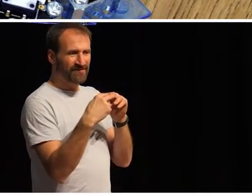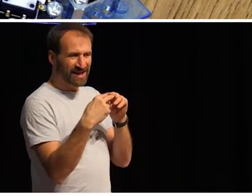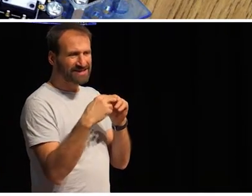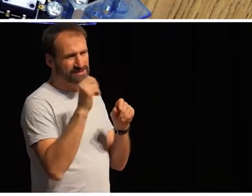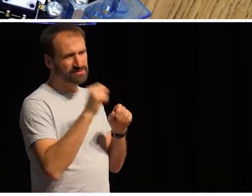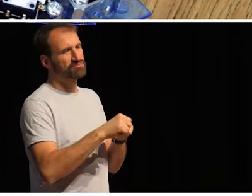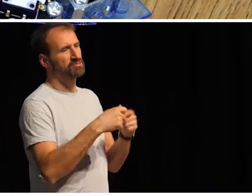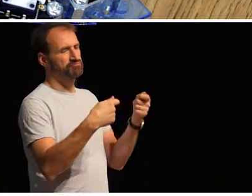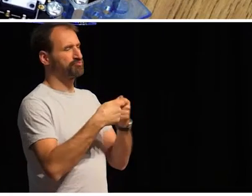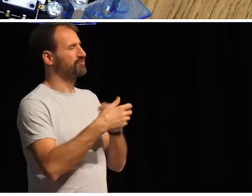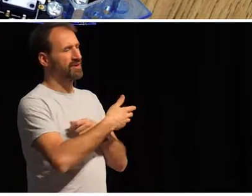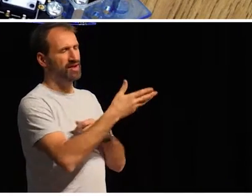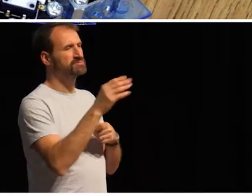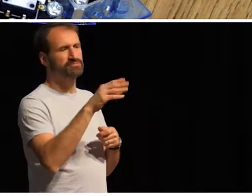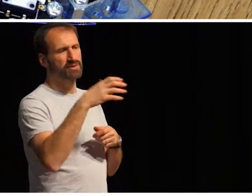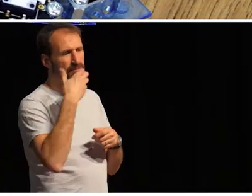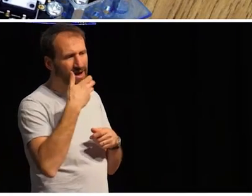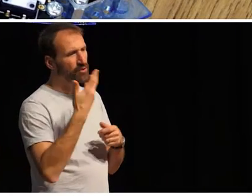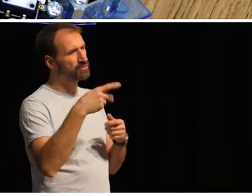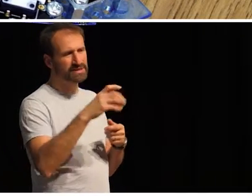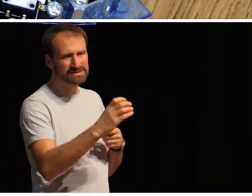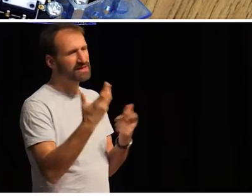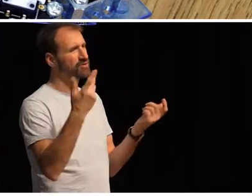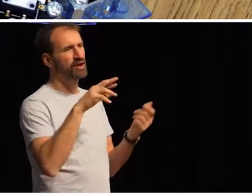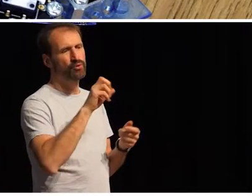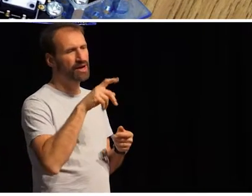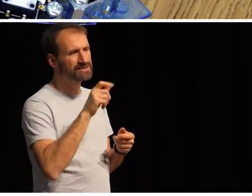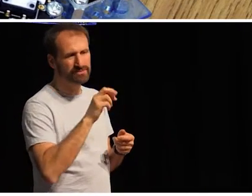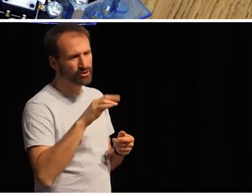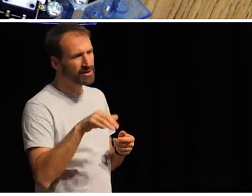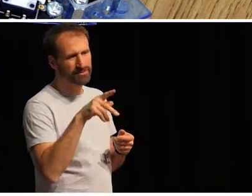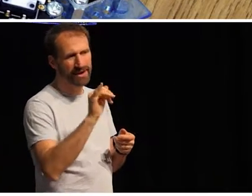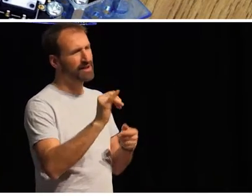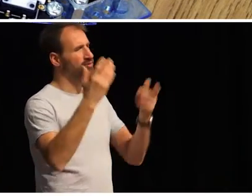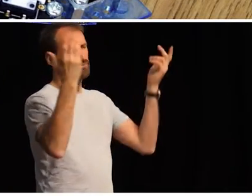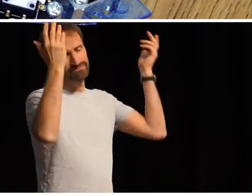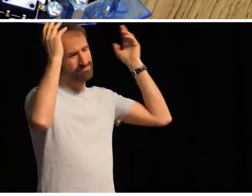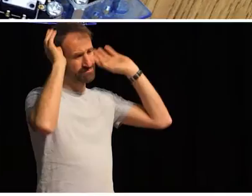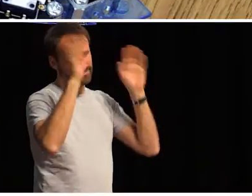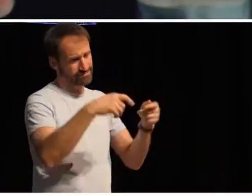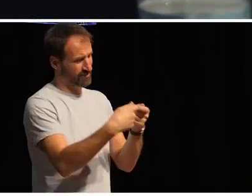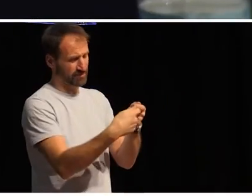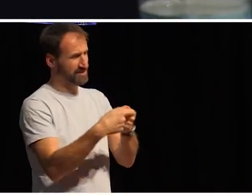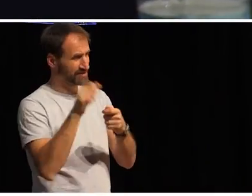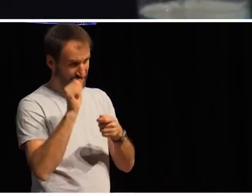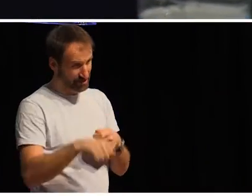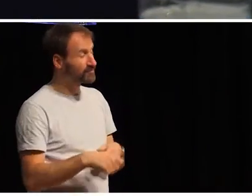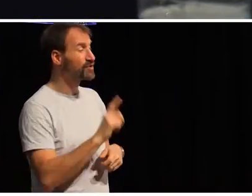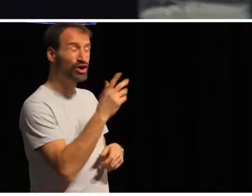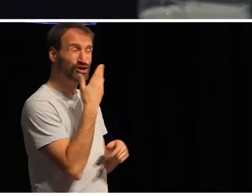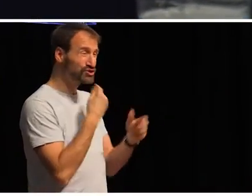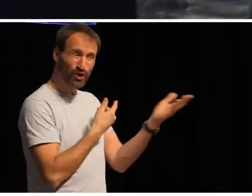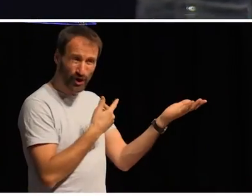your Mac or PC or Raspberry Pi or whatever. And the nice thing of this is you can